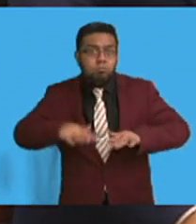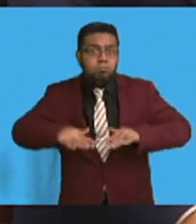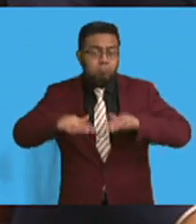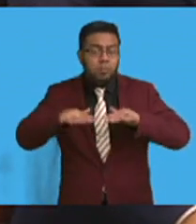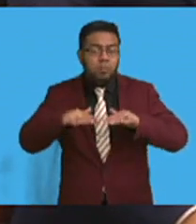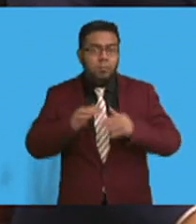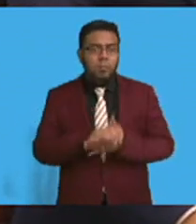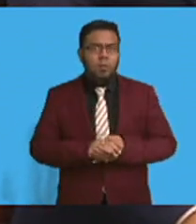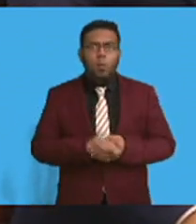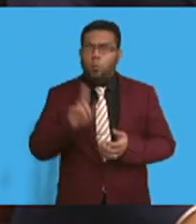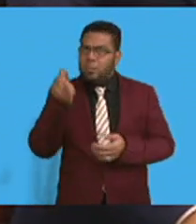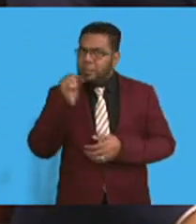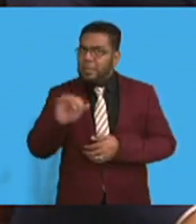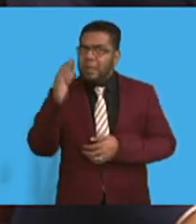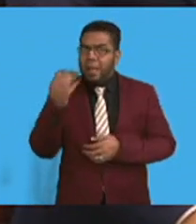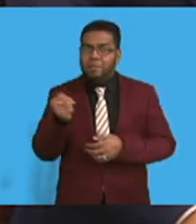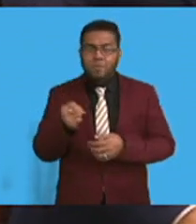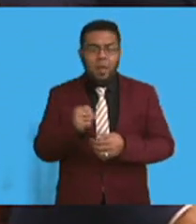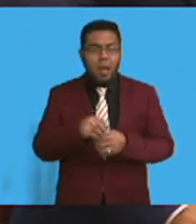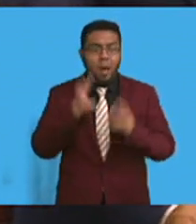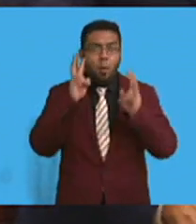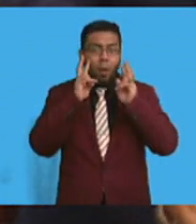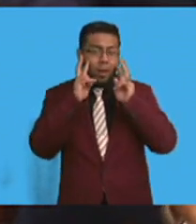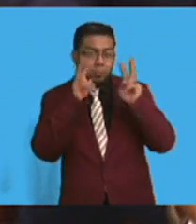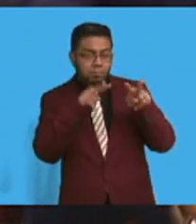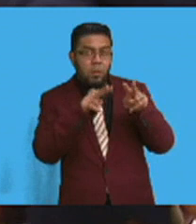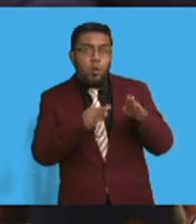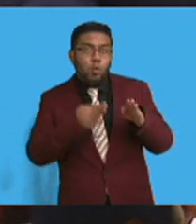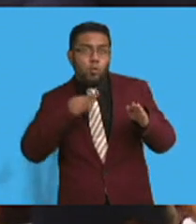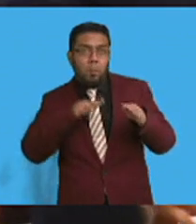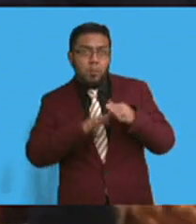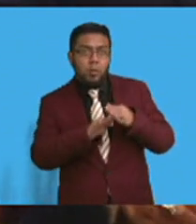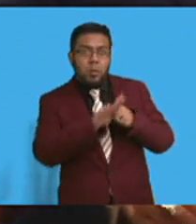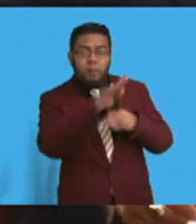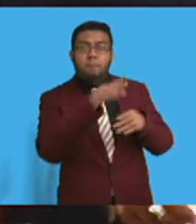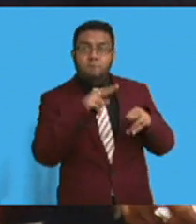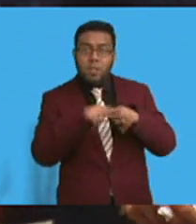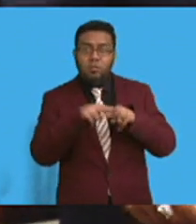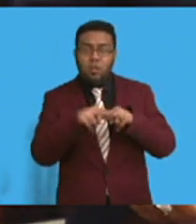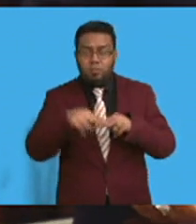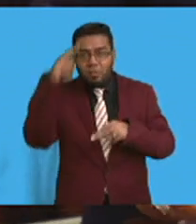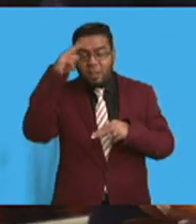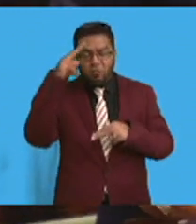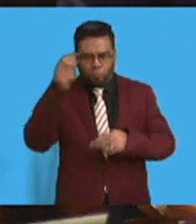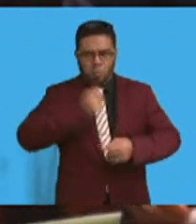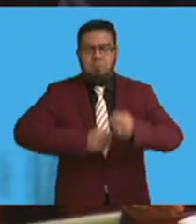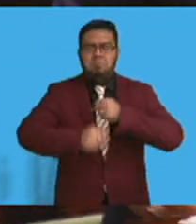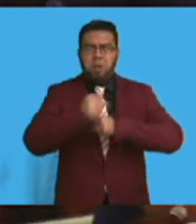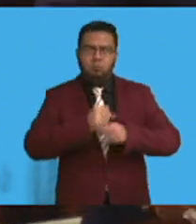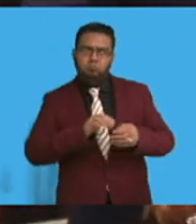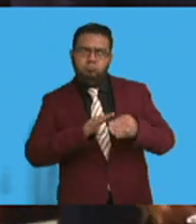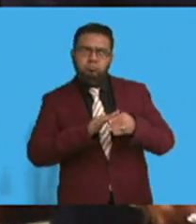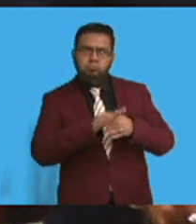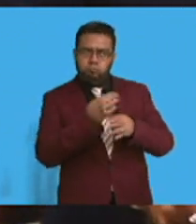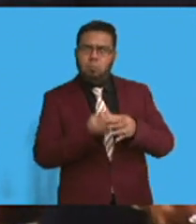ambition. We still have our eyes firmly set on building Fiji into the nation we all believe we are capable of becoming. This year,